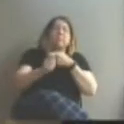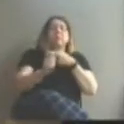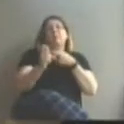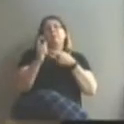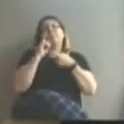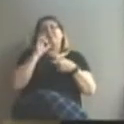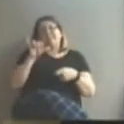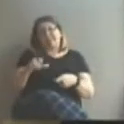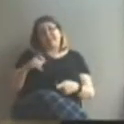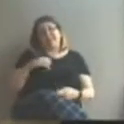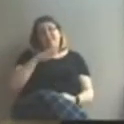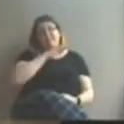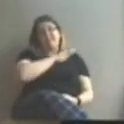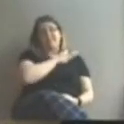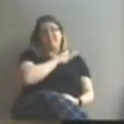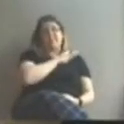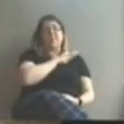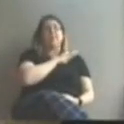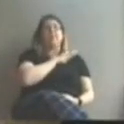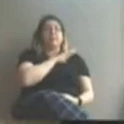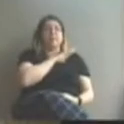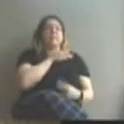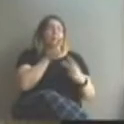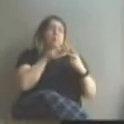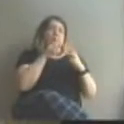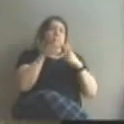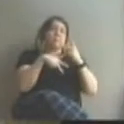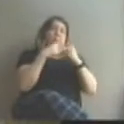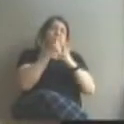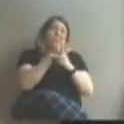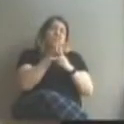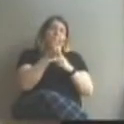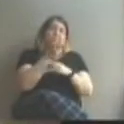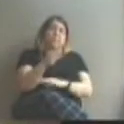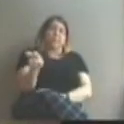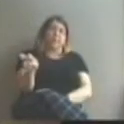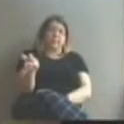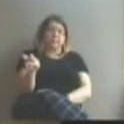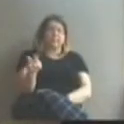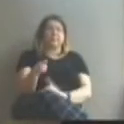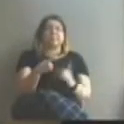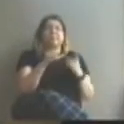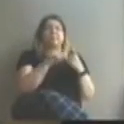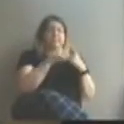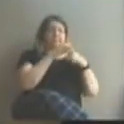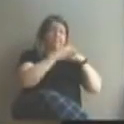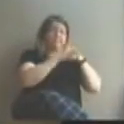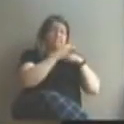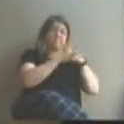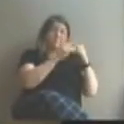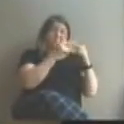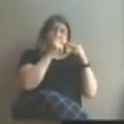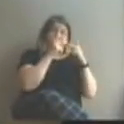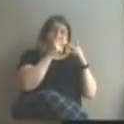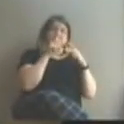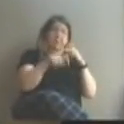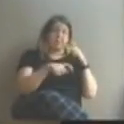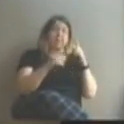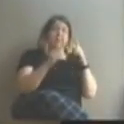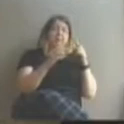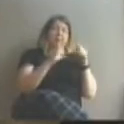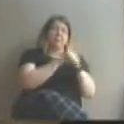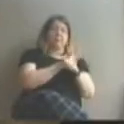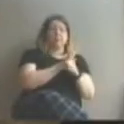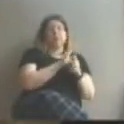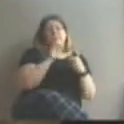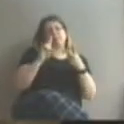candidate for that staff. So there are two types of moves here. One is a vacant position that has to be filled, and